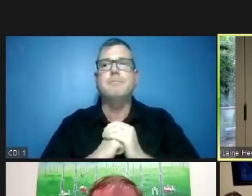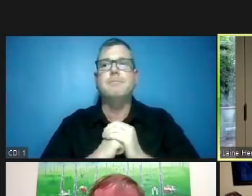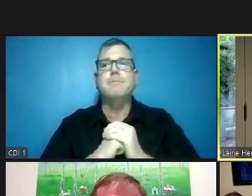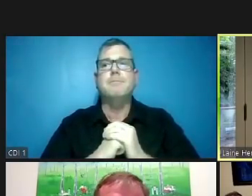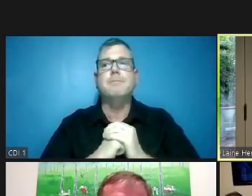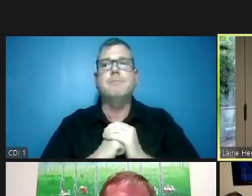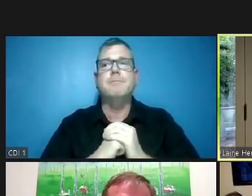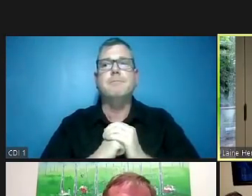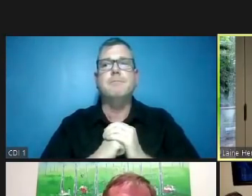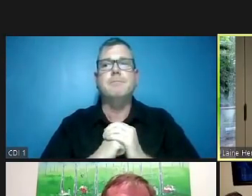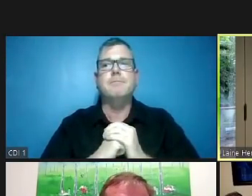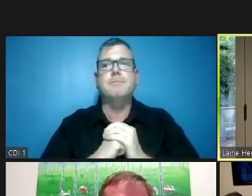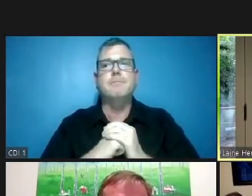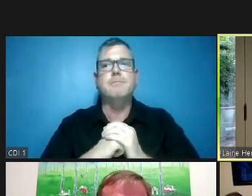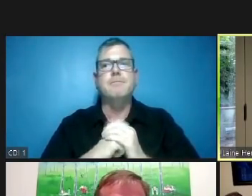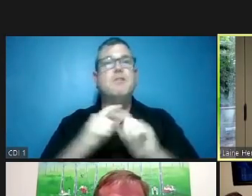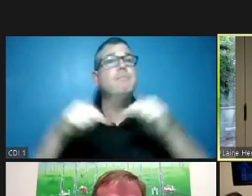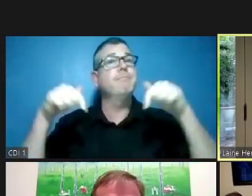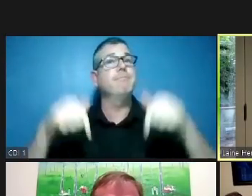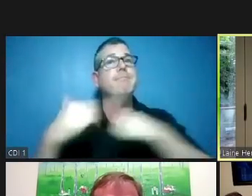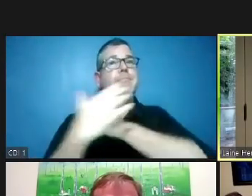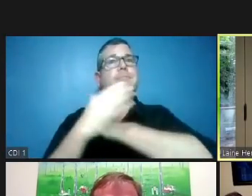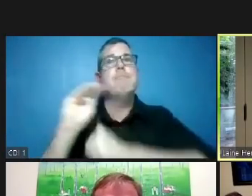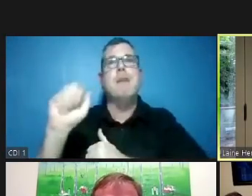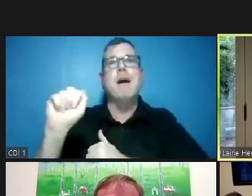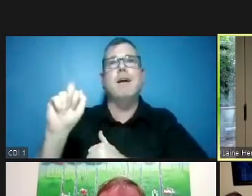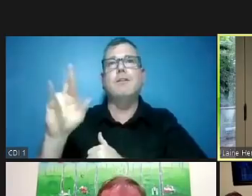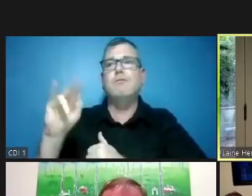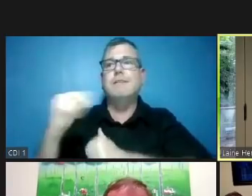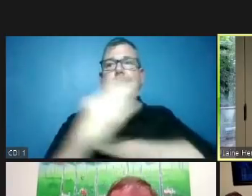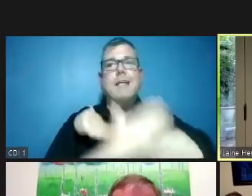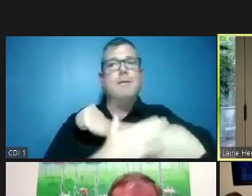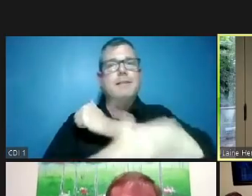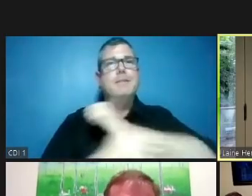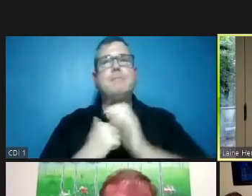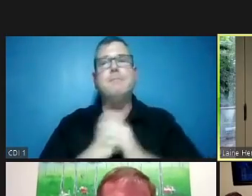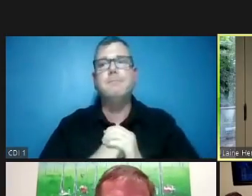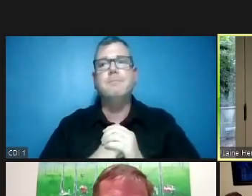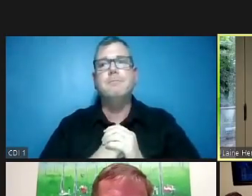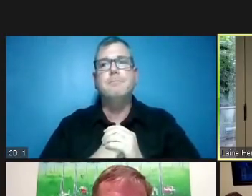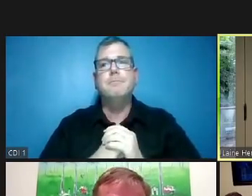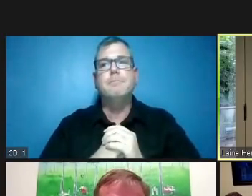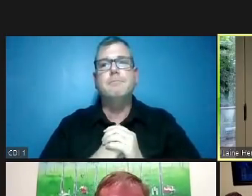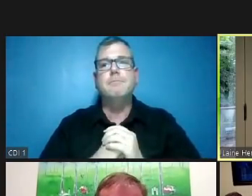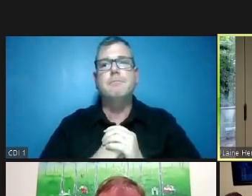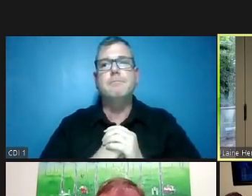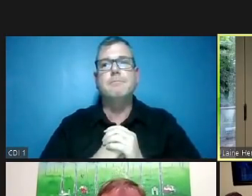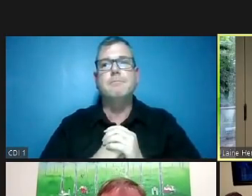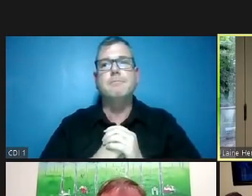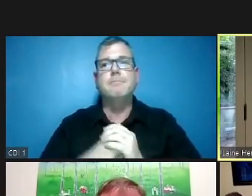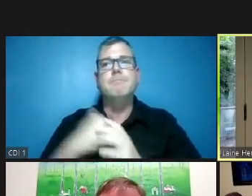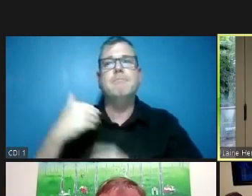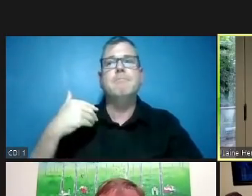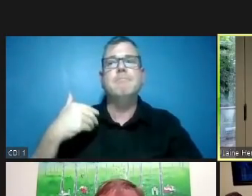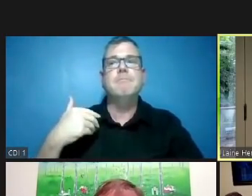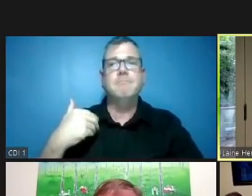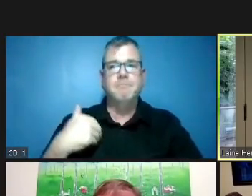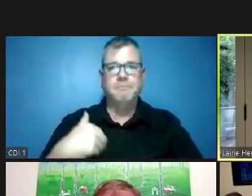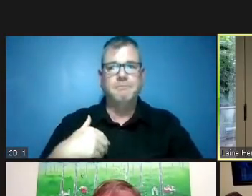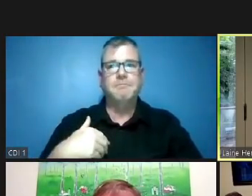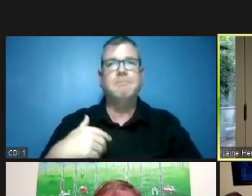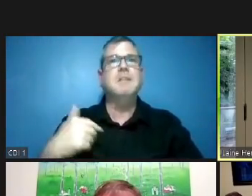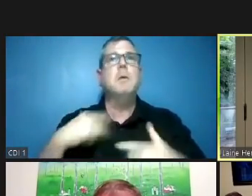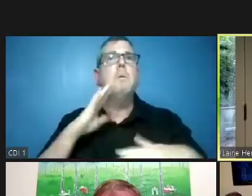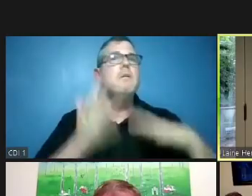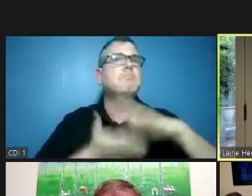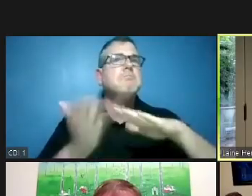I'm Lainey Hendricks, Public Information Officer, and I will serve as your moderator this evening. We have a great lineup for you tonight, but before